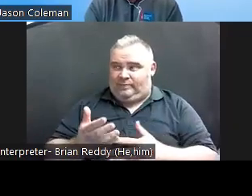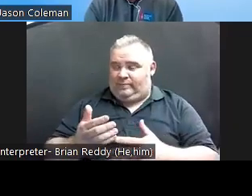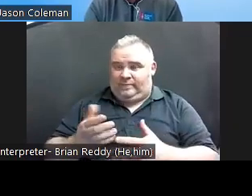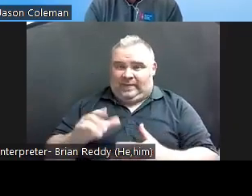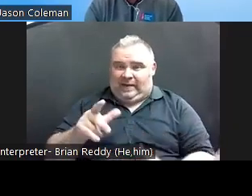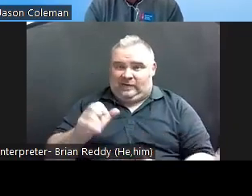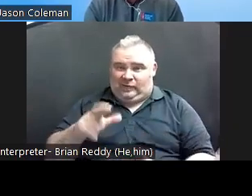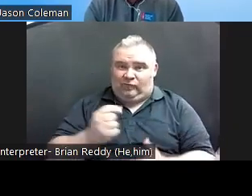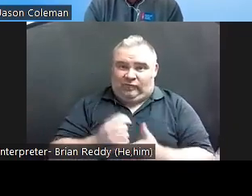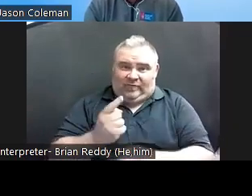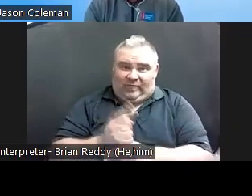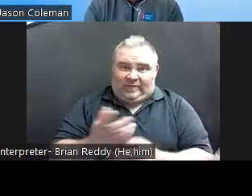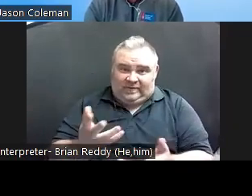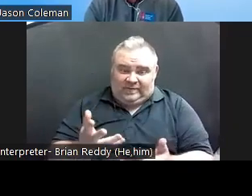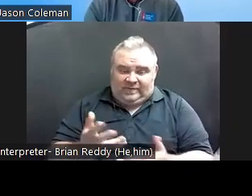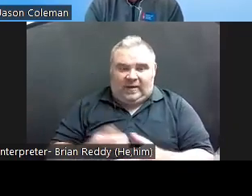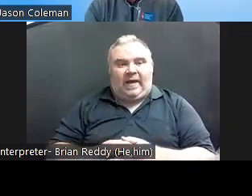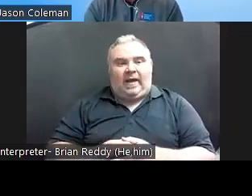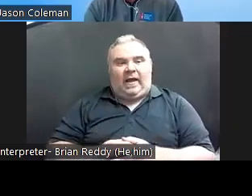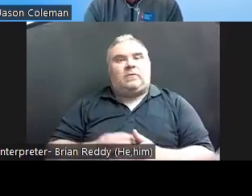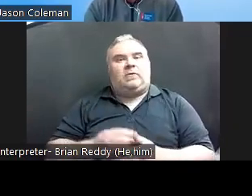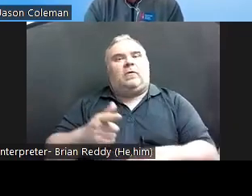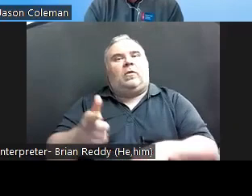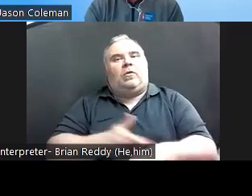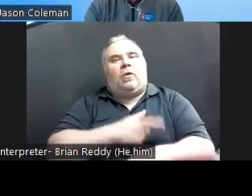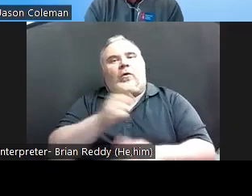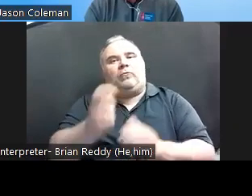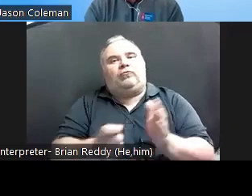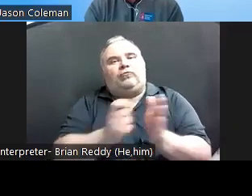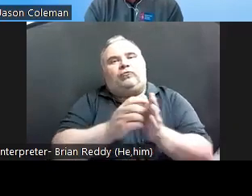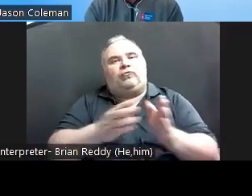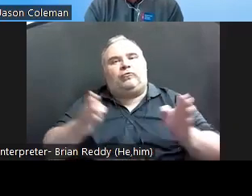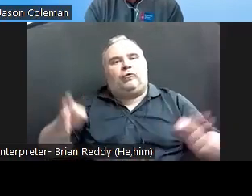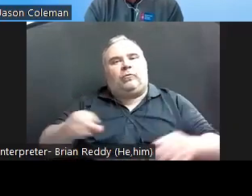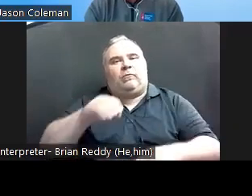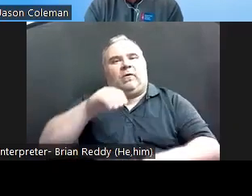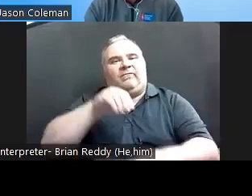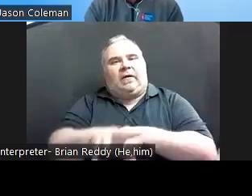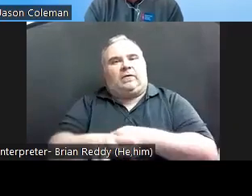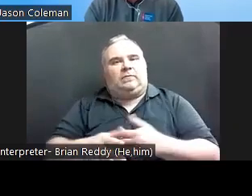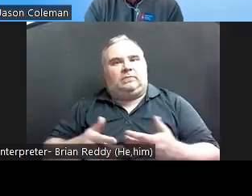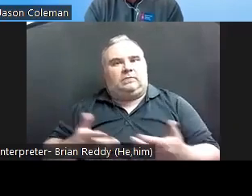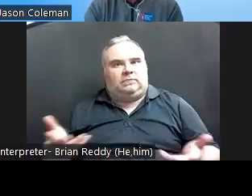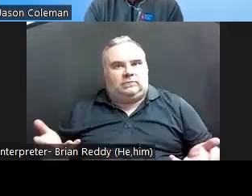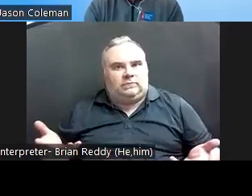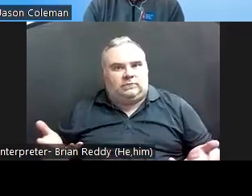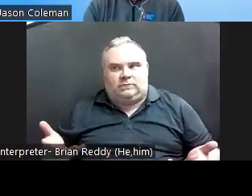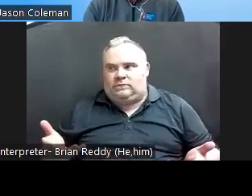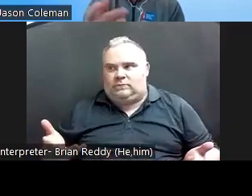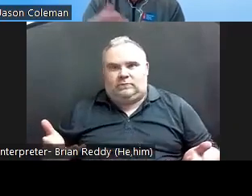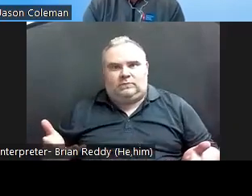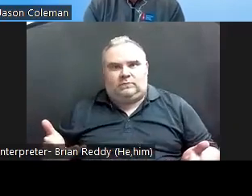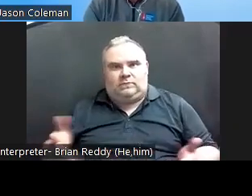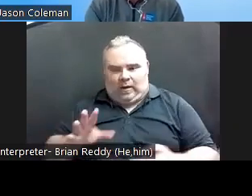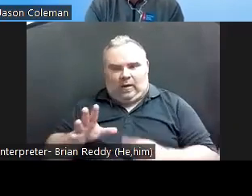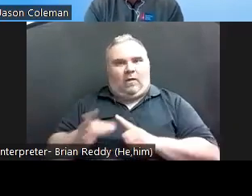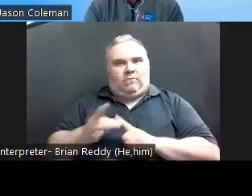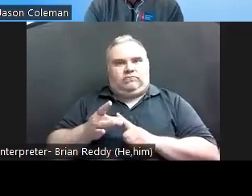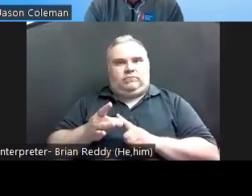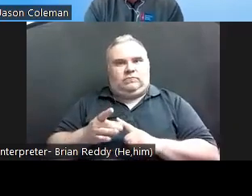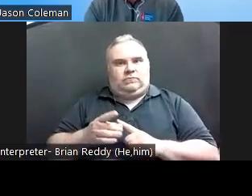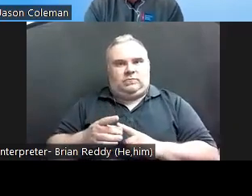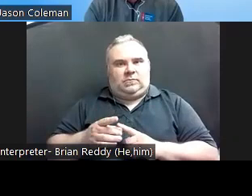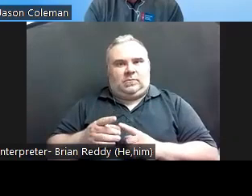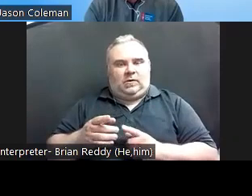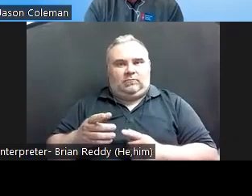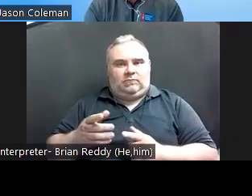cancer treatment. You know, what are those long-term effects of treatment that are going to plague me? I saw